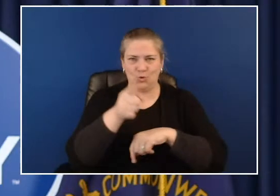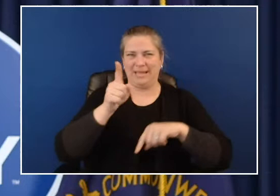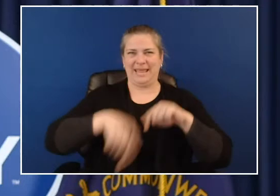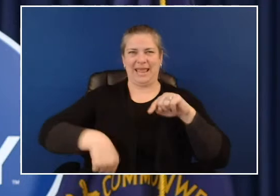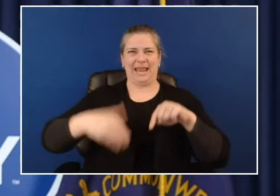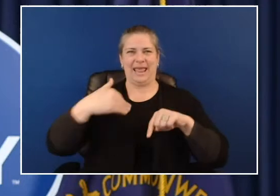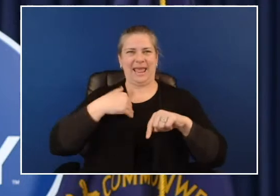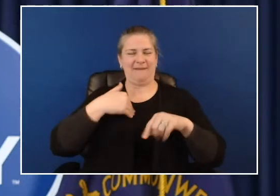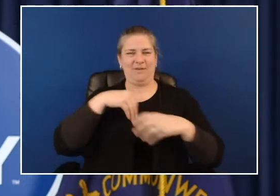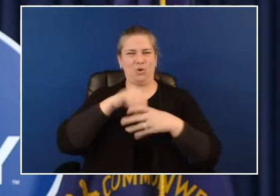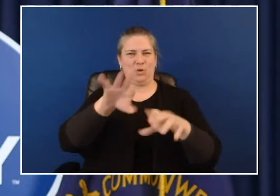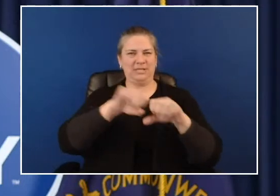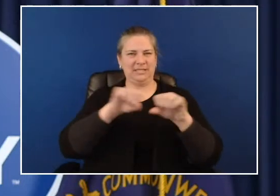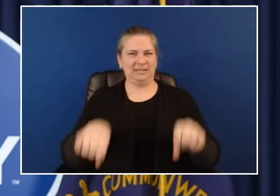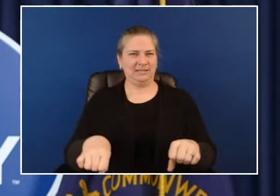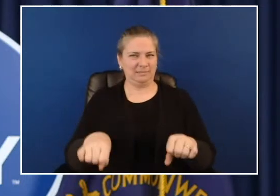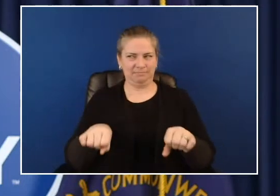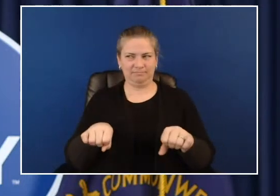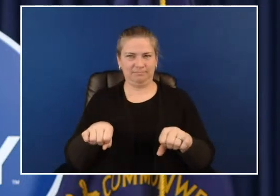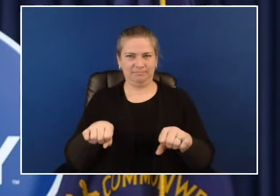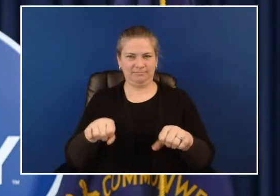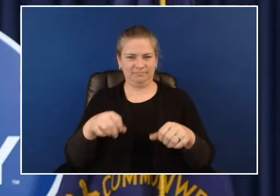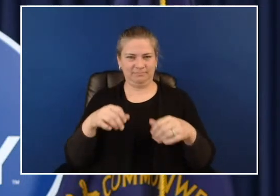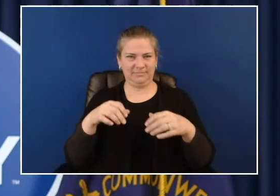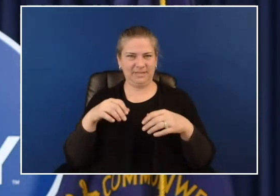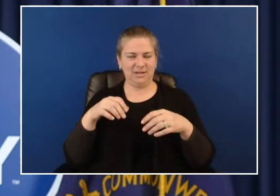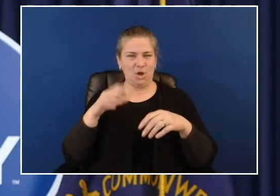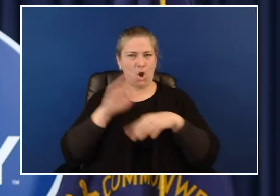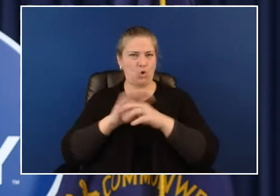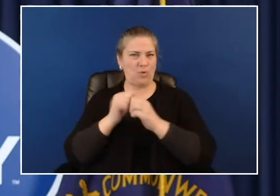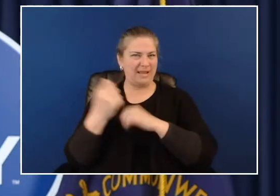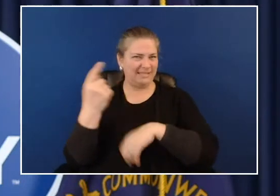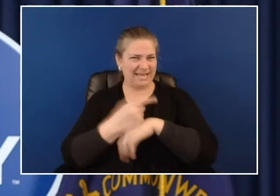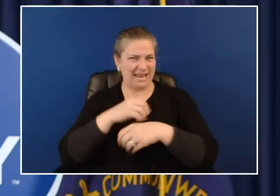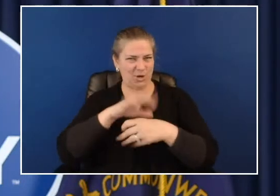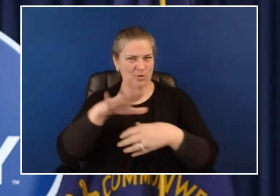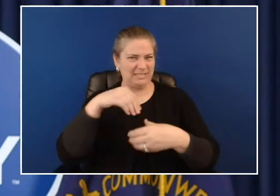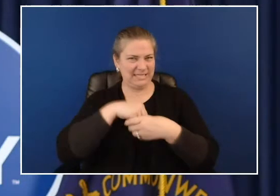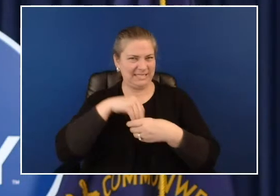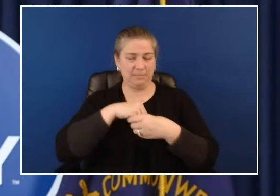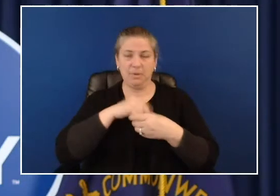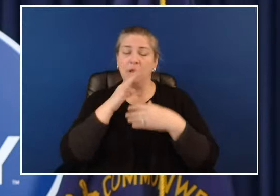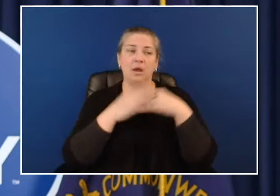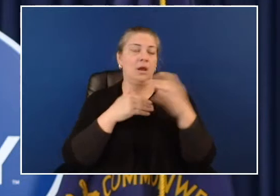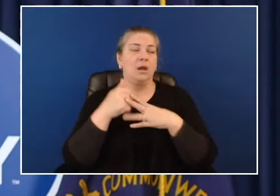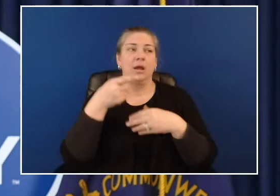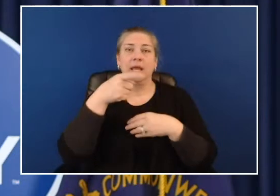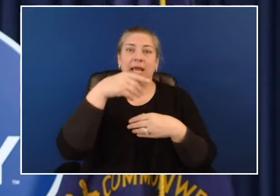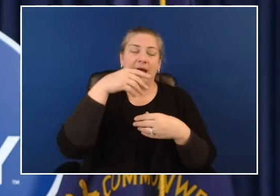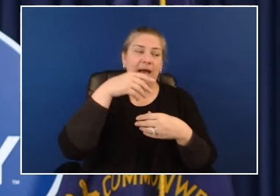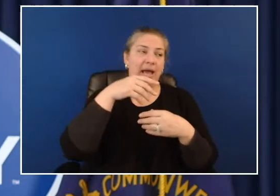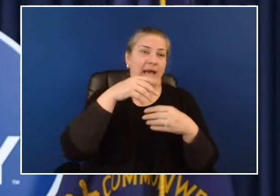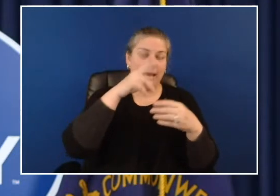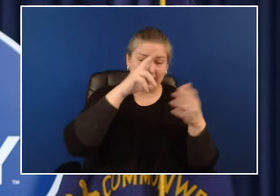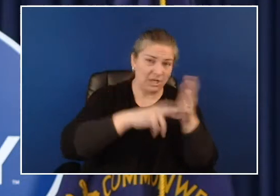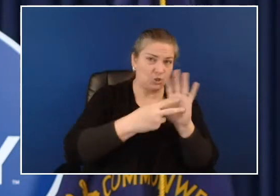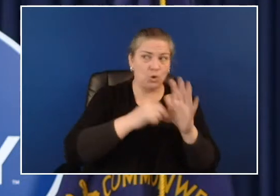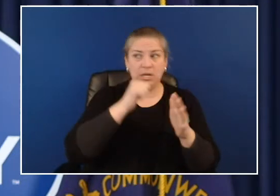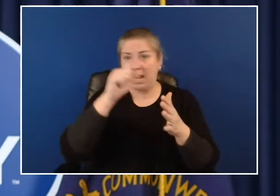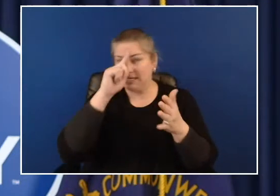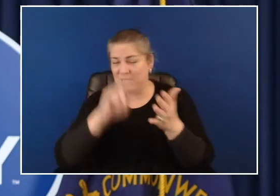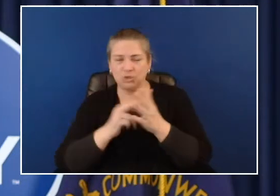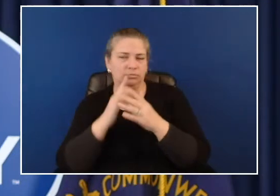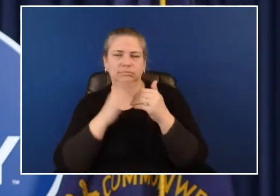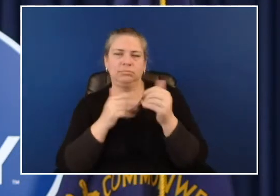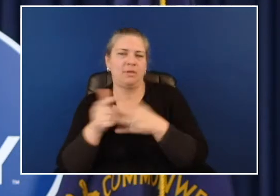racehorse on race day. And it appears here that whether it was intentional or unintentional, that was violated. And